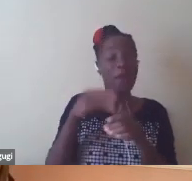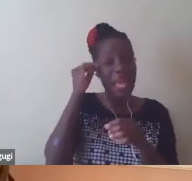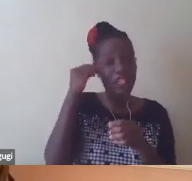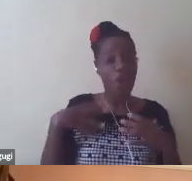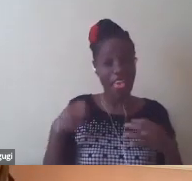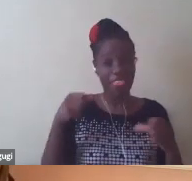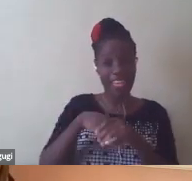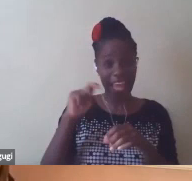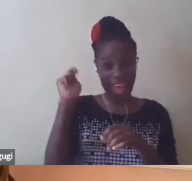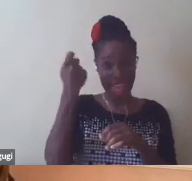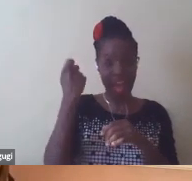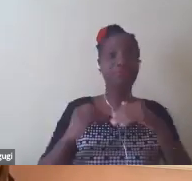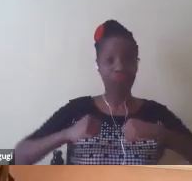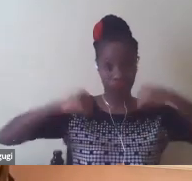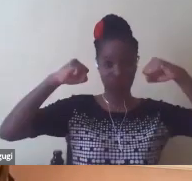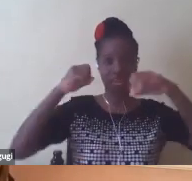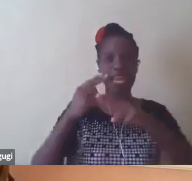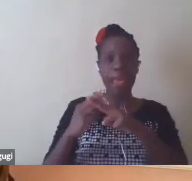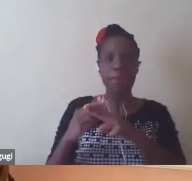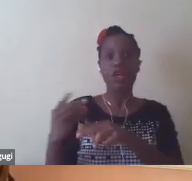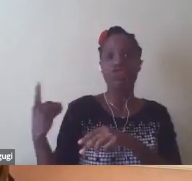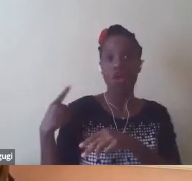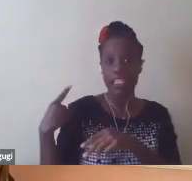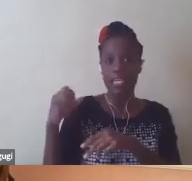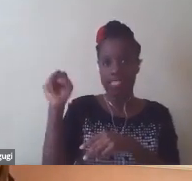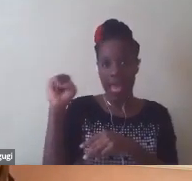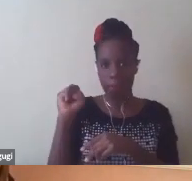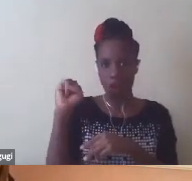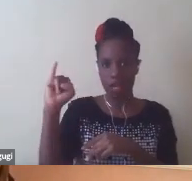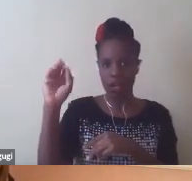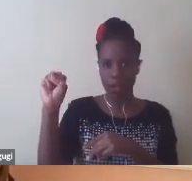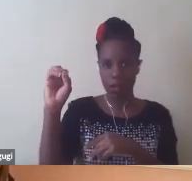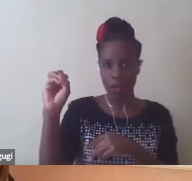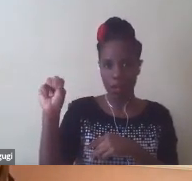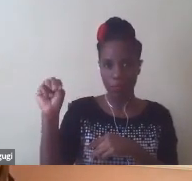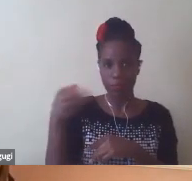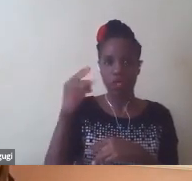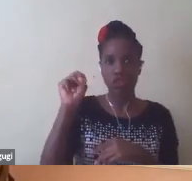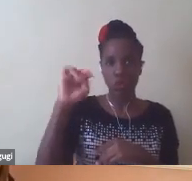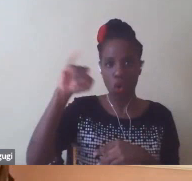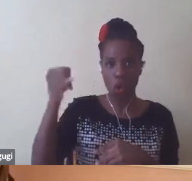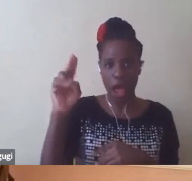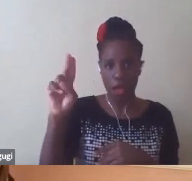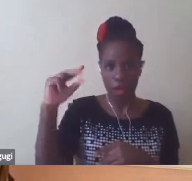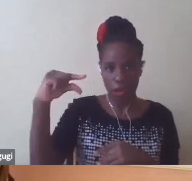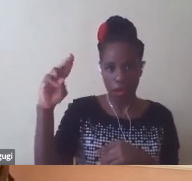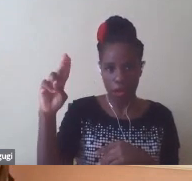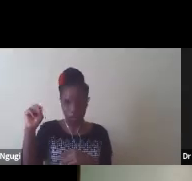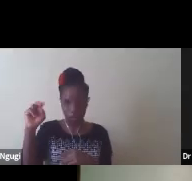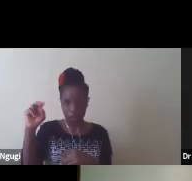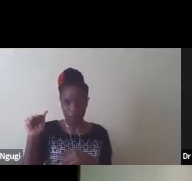is Dr. Simon Njuguna, and is the Director of Mental Health and Chairman of the Kenya Psychiatric Association.